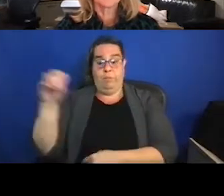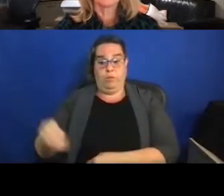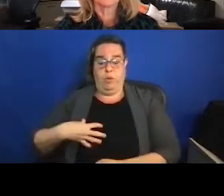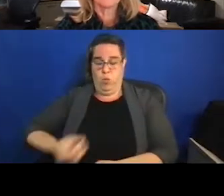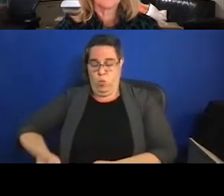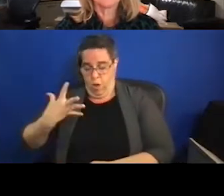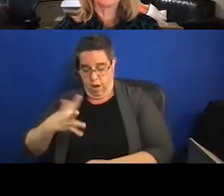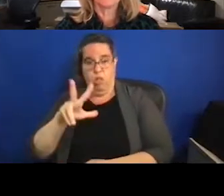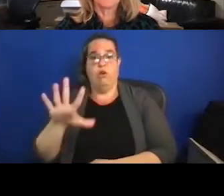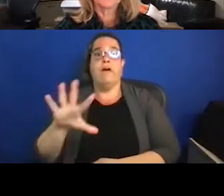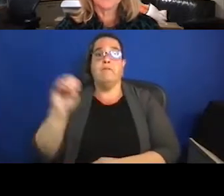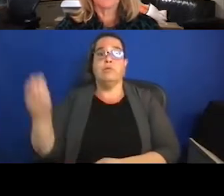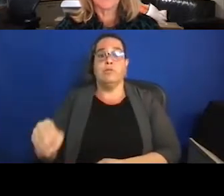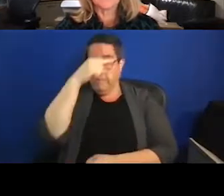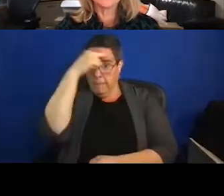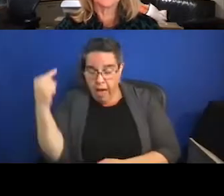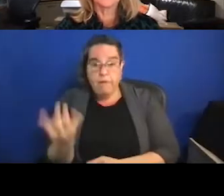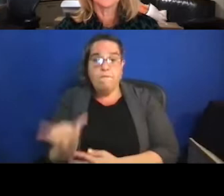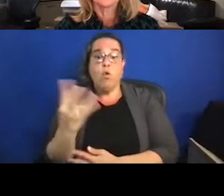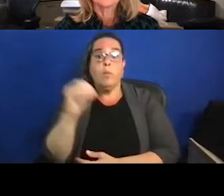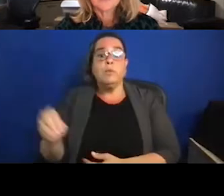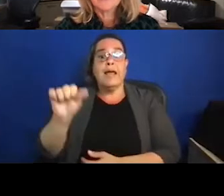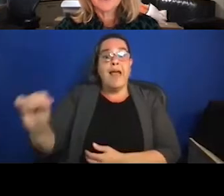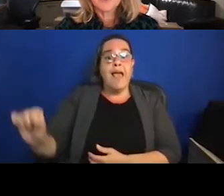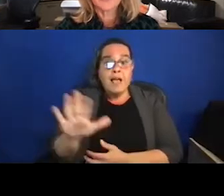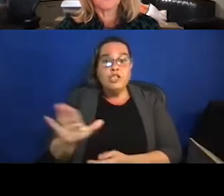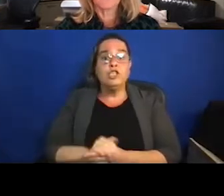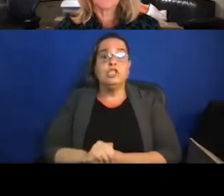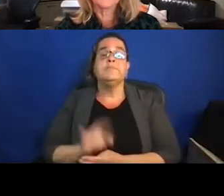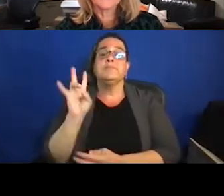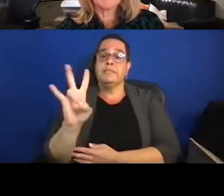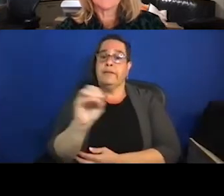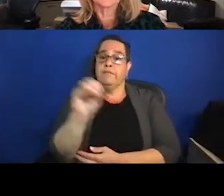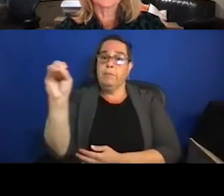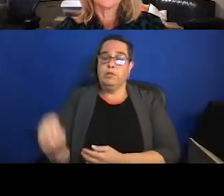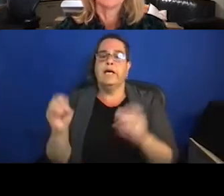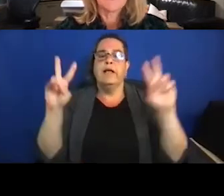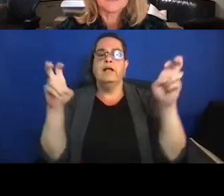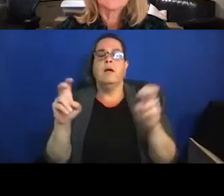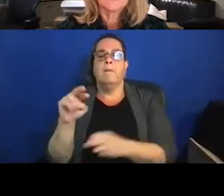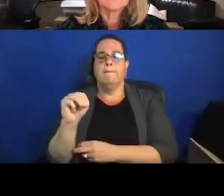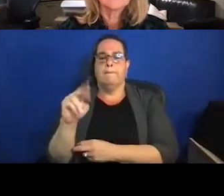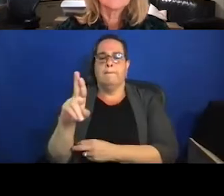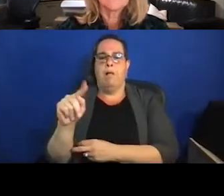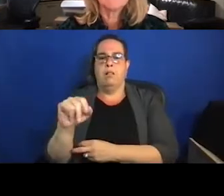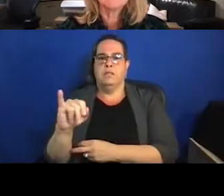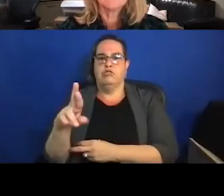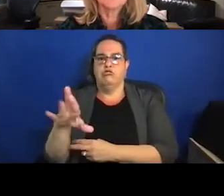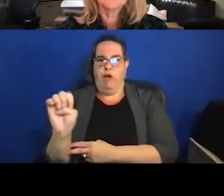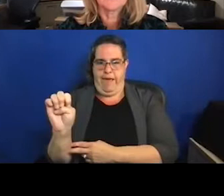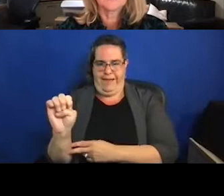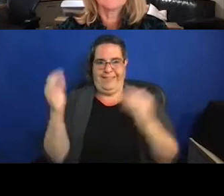1,165 people. They were on average 47 years old, 31% were women,